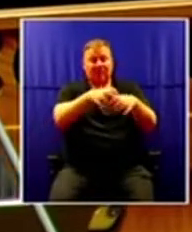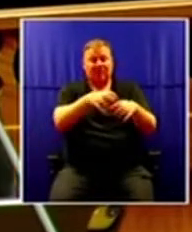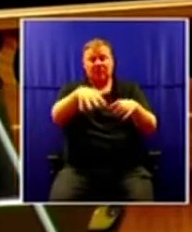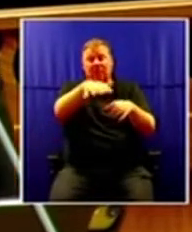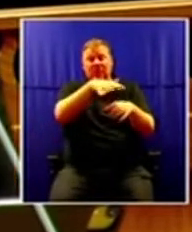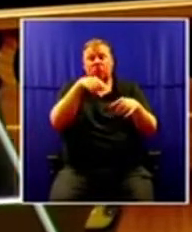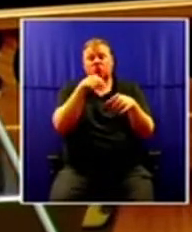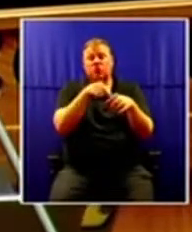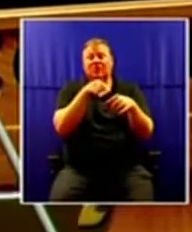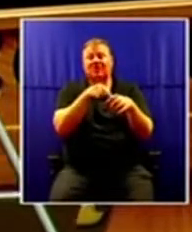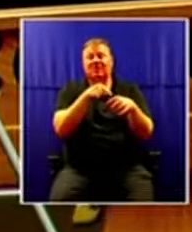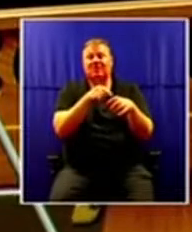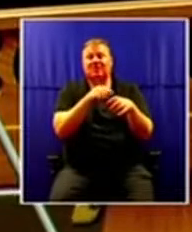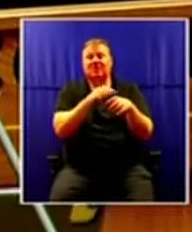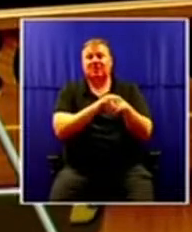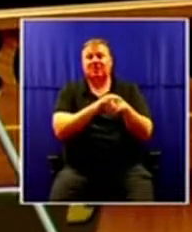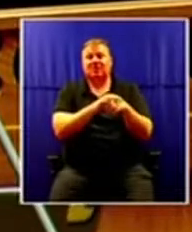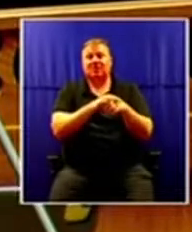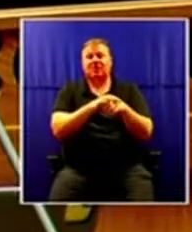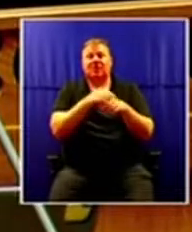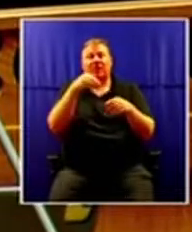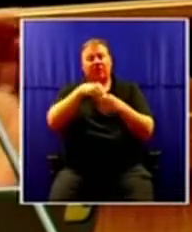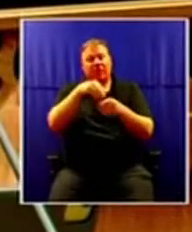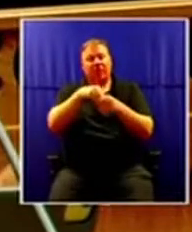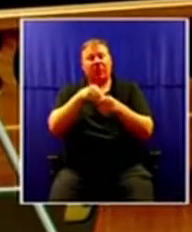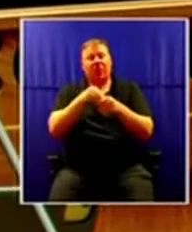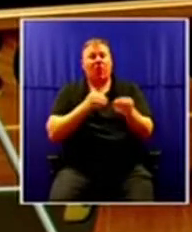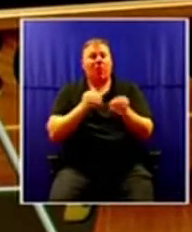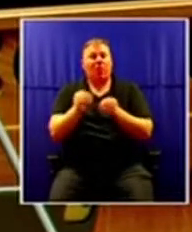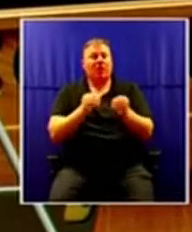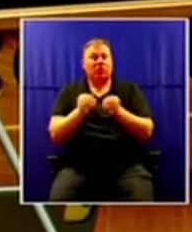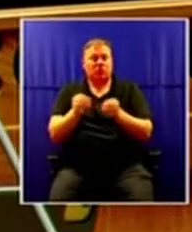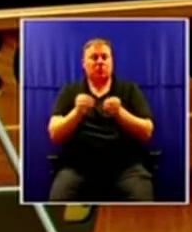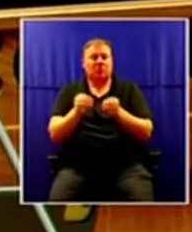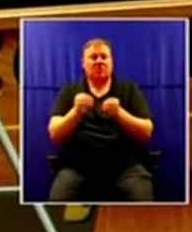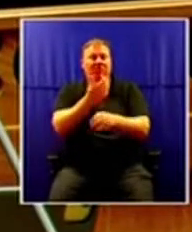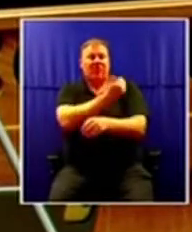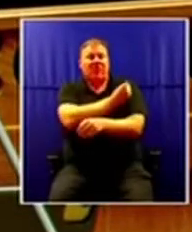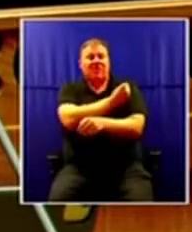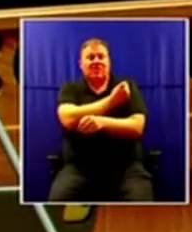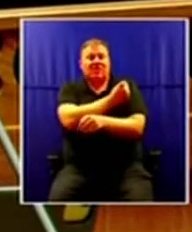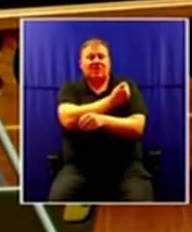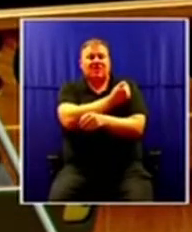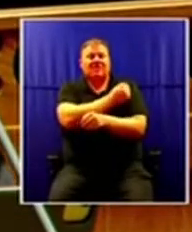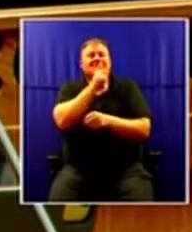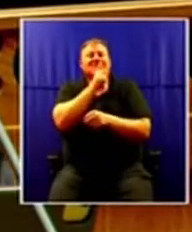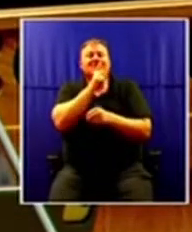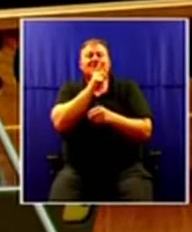in the management of a vaccine, of various vaccine trials in our country.